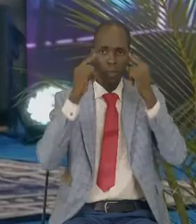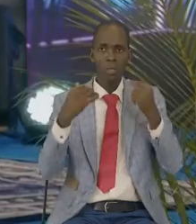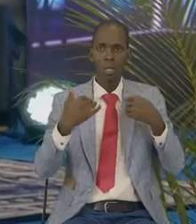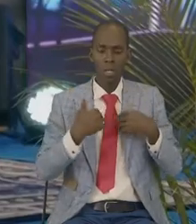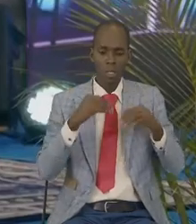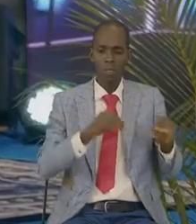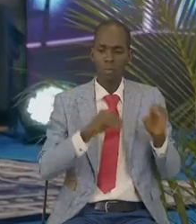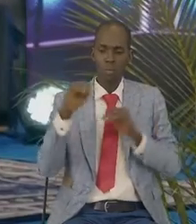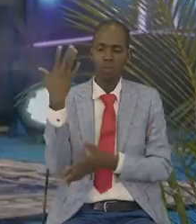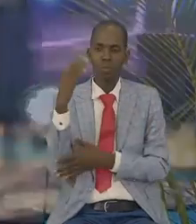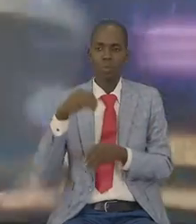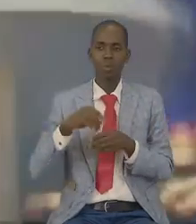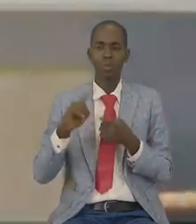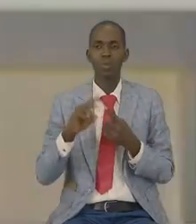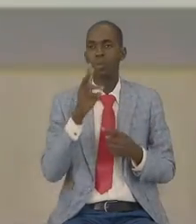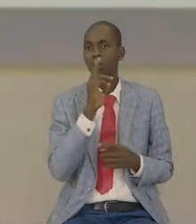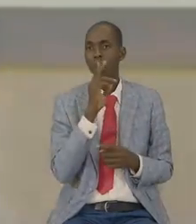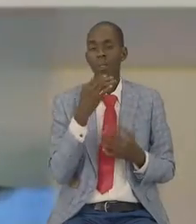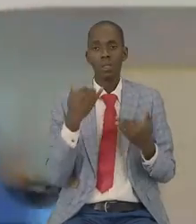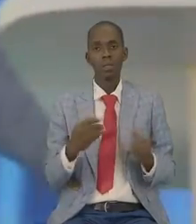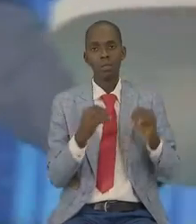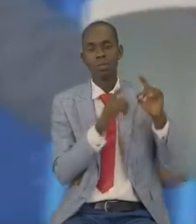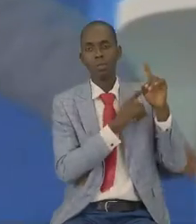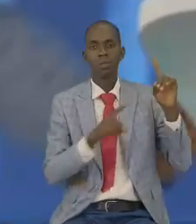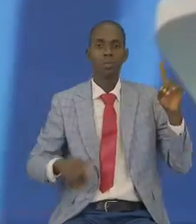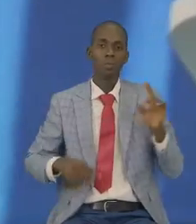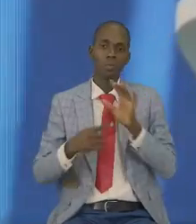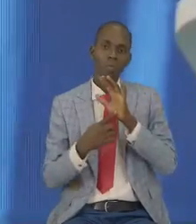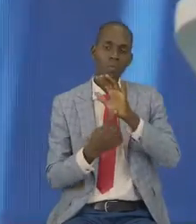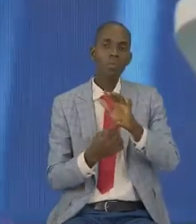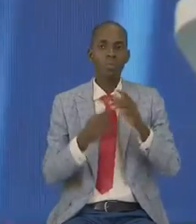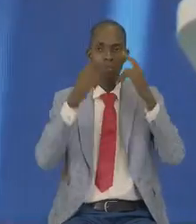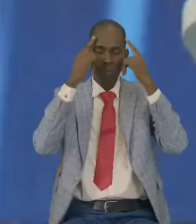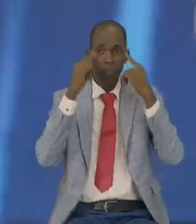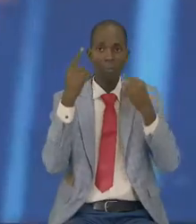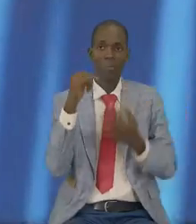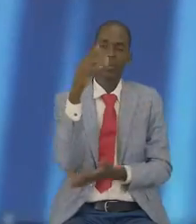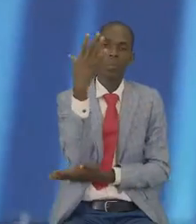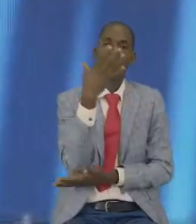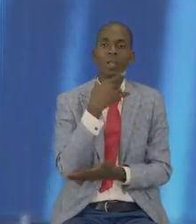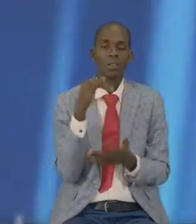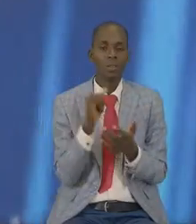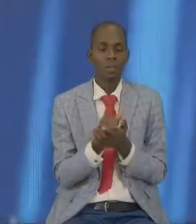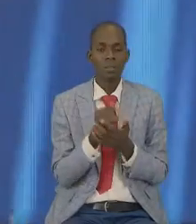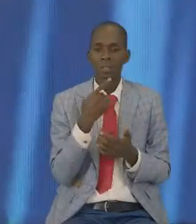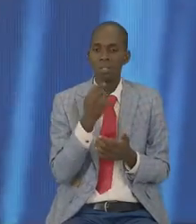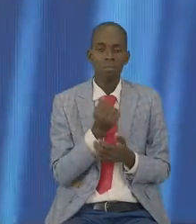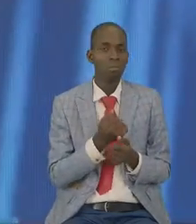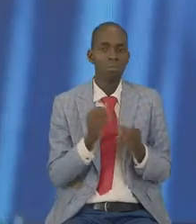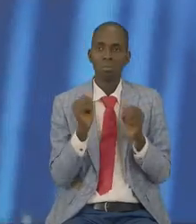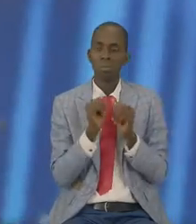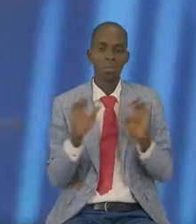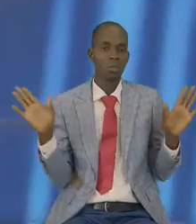waters. Now the Lord showed him a tree and said nothing. He just